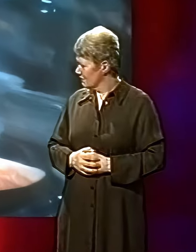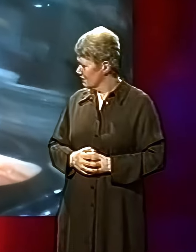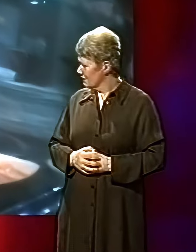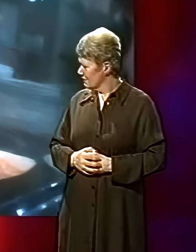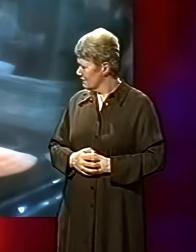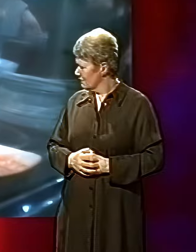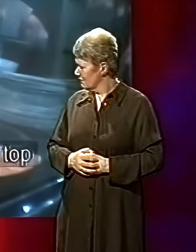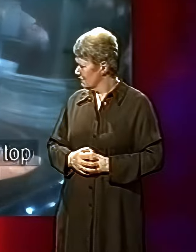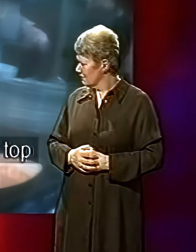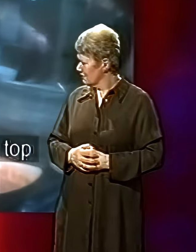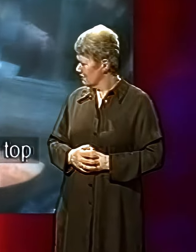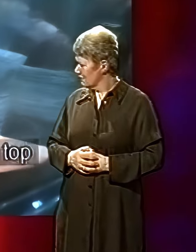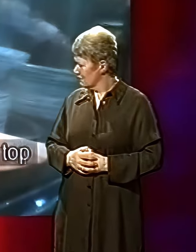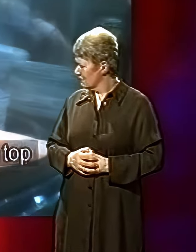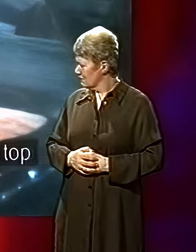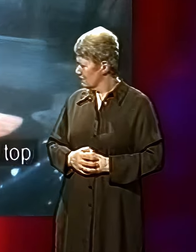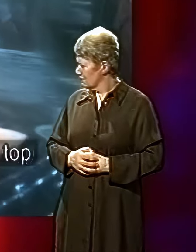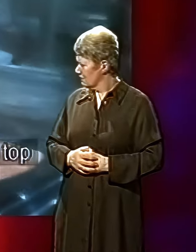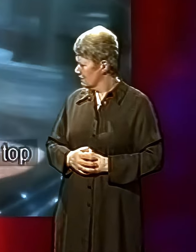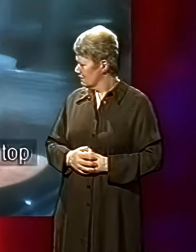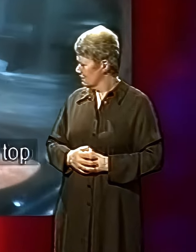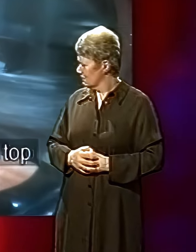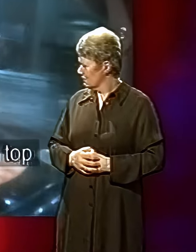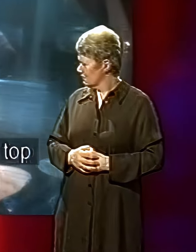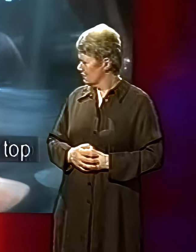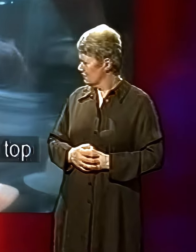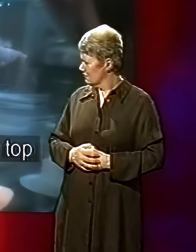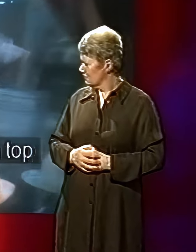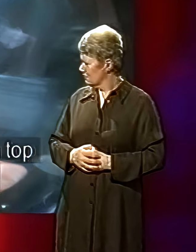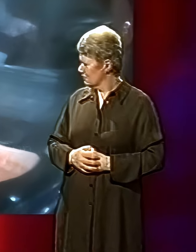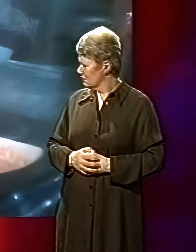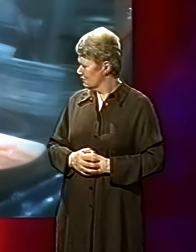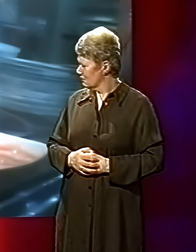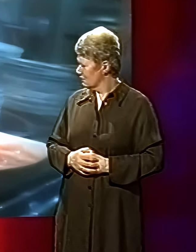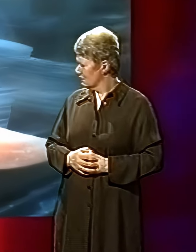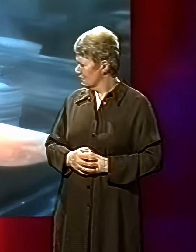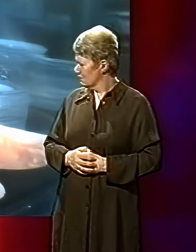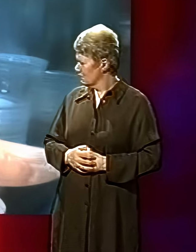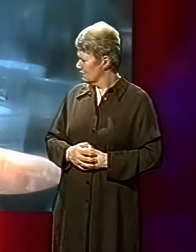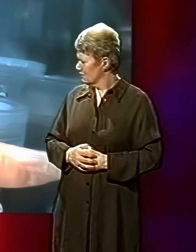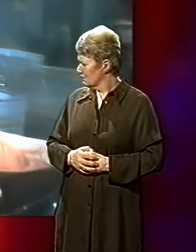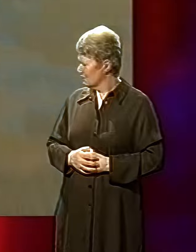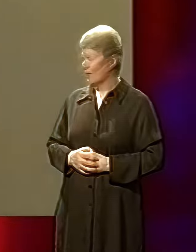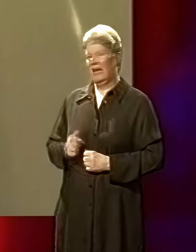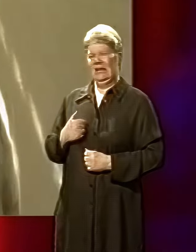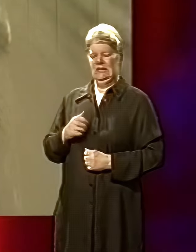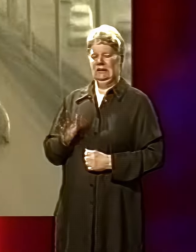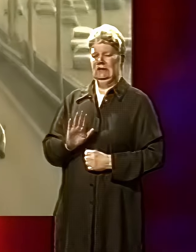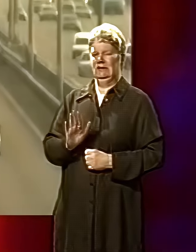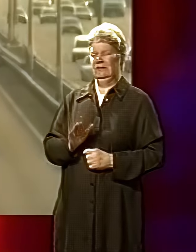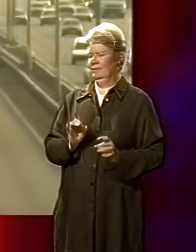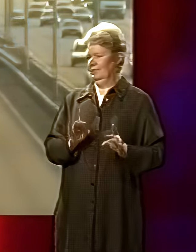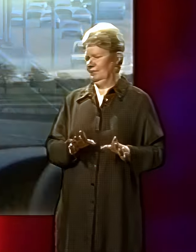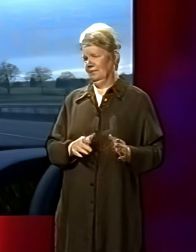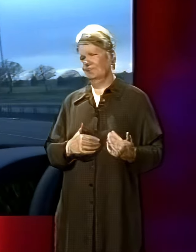What did you just say? Skin on top of the hot ones. We declined her kind offer and moved